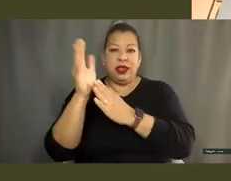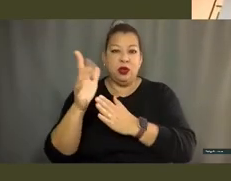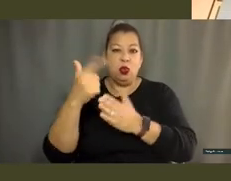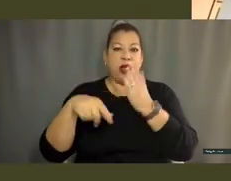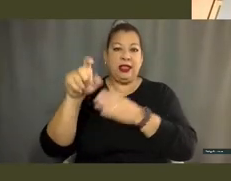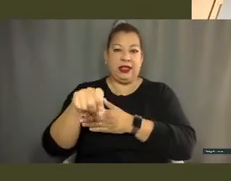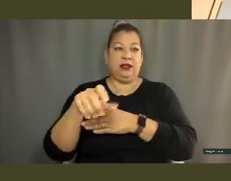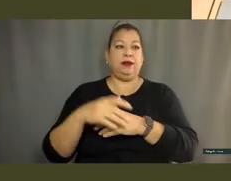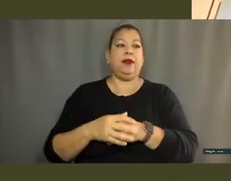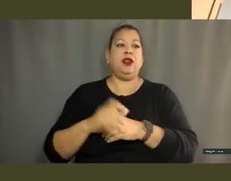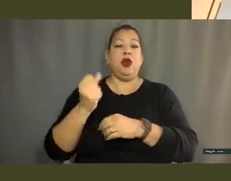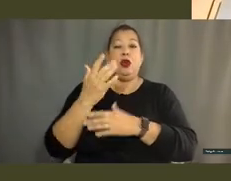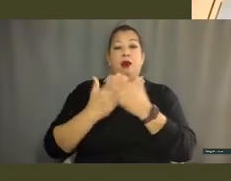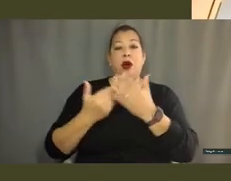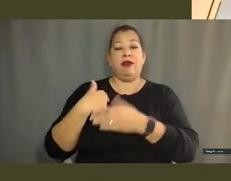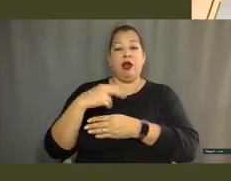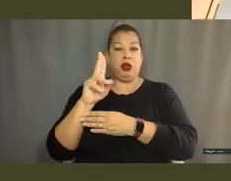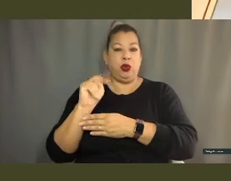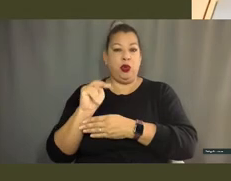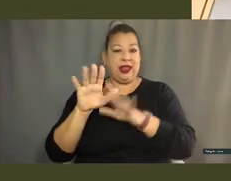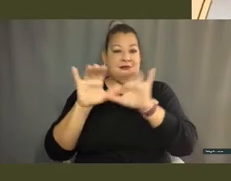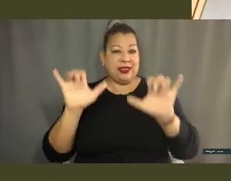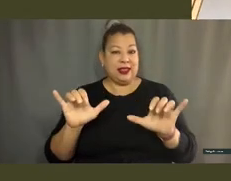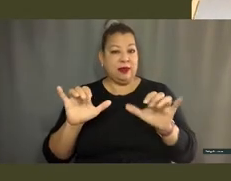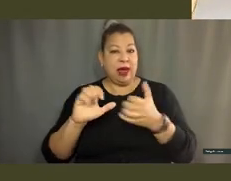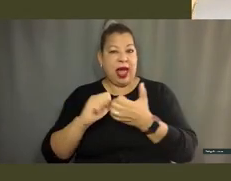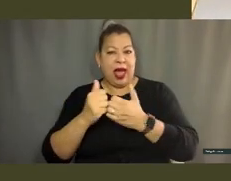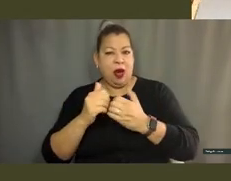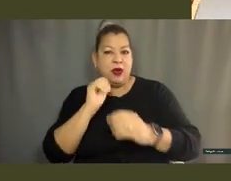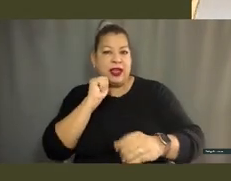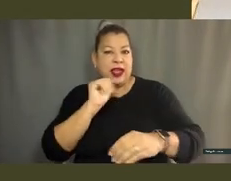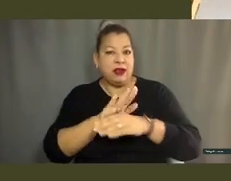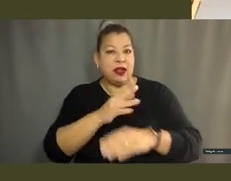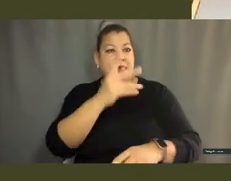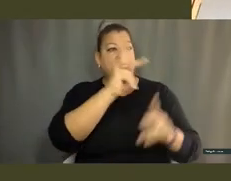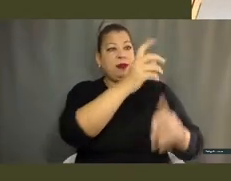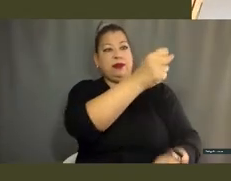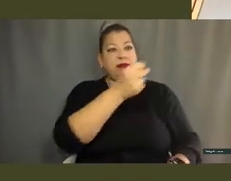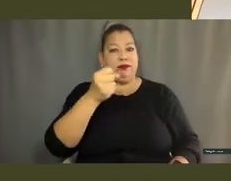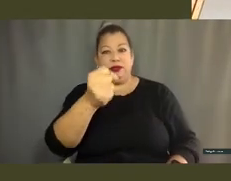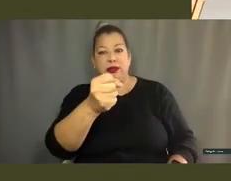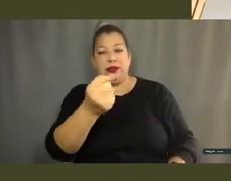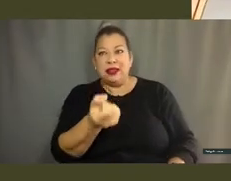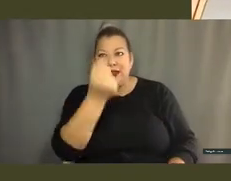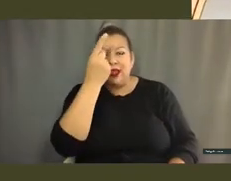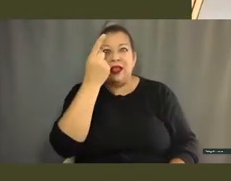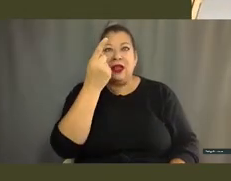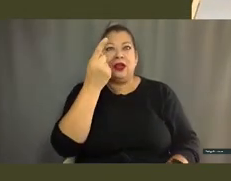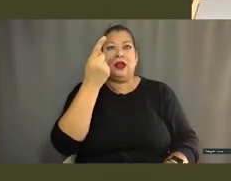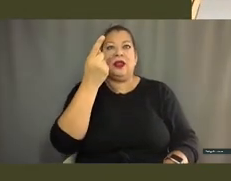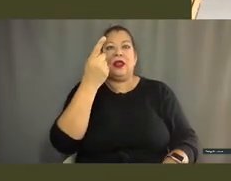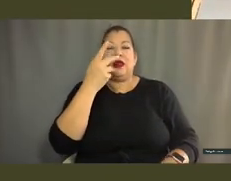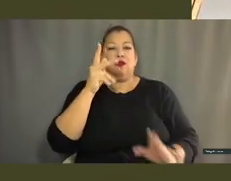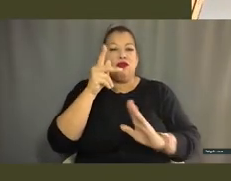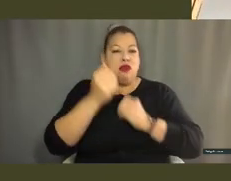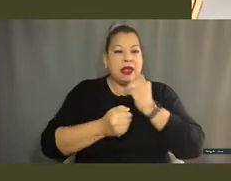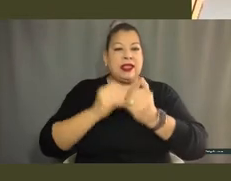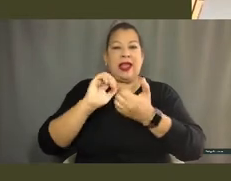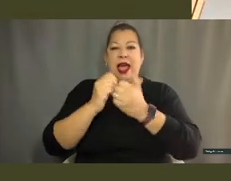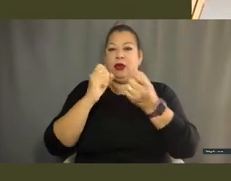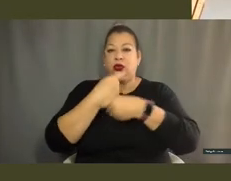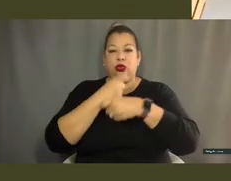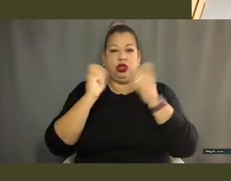the UN system as well, is how do we ensure that we put people in the center of the decision-making process, ensure that we